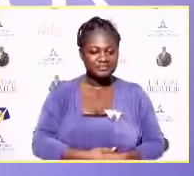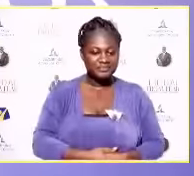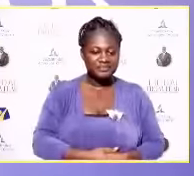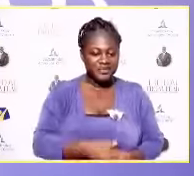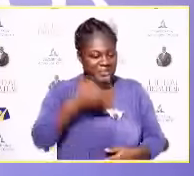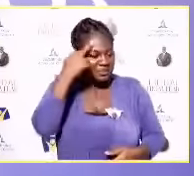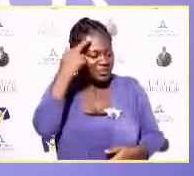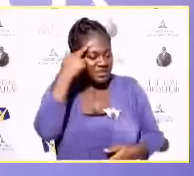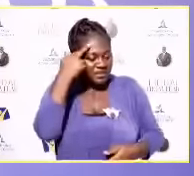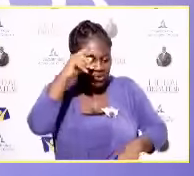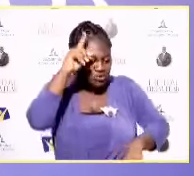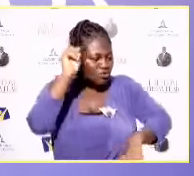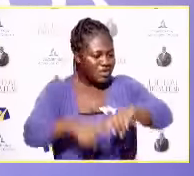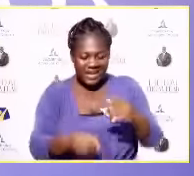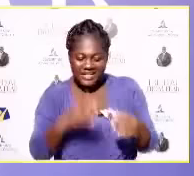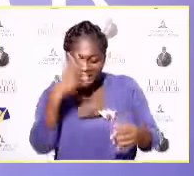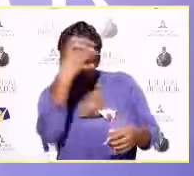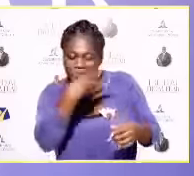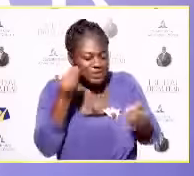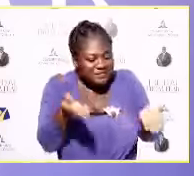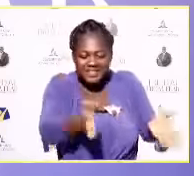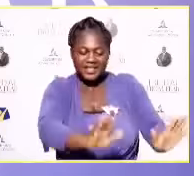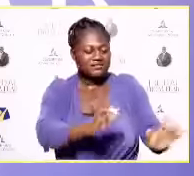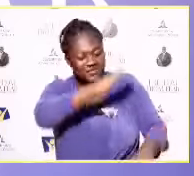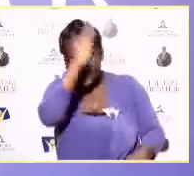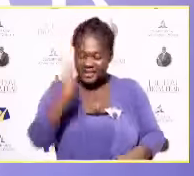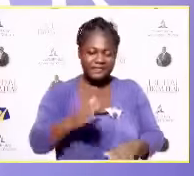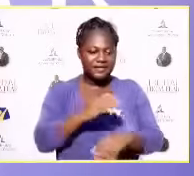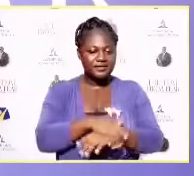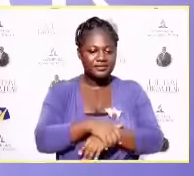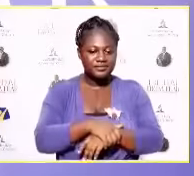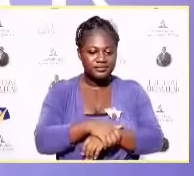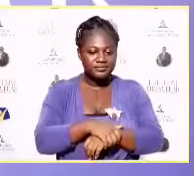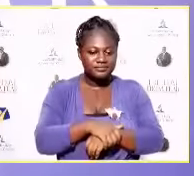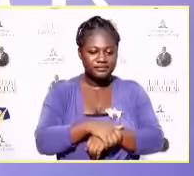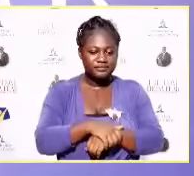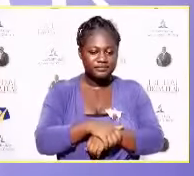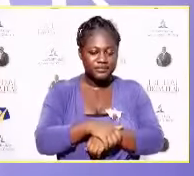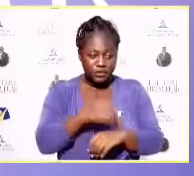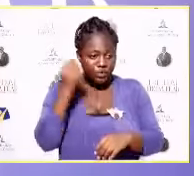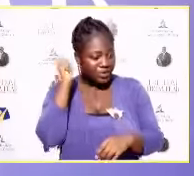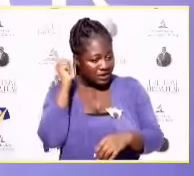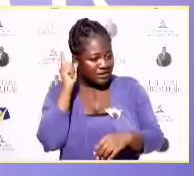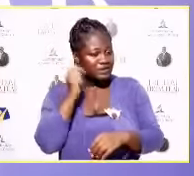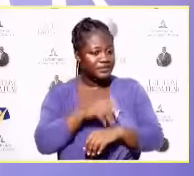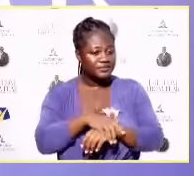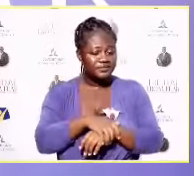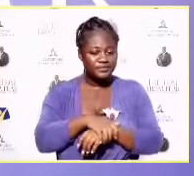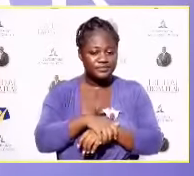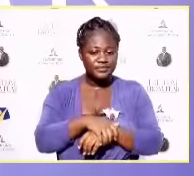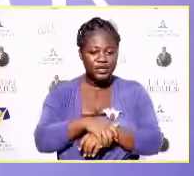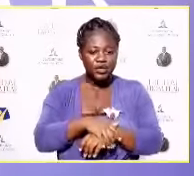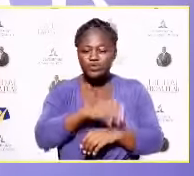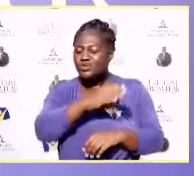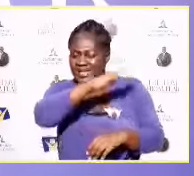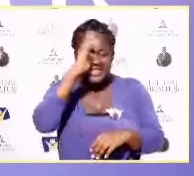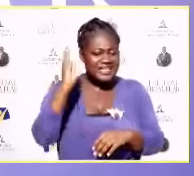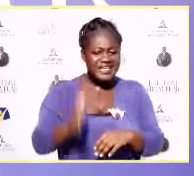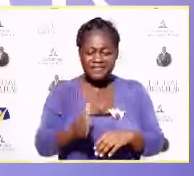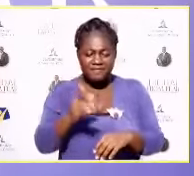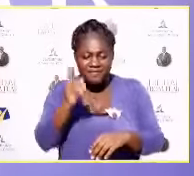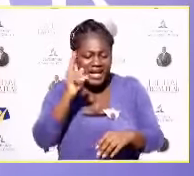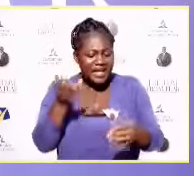Because you cannot beautify death. Are you following me? You can put flowers in a